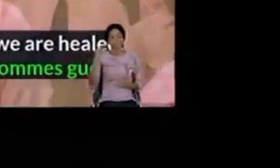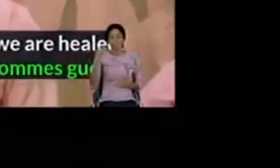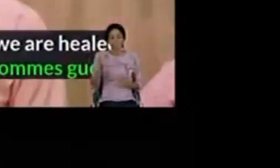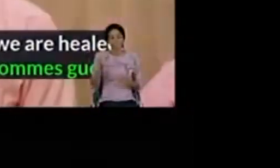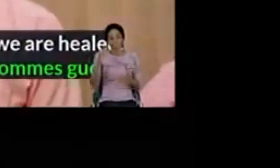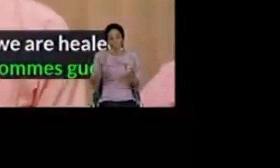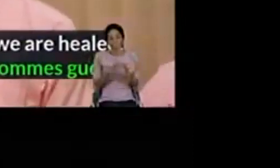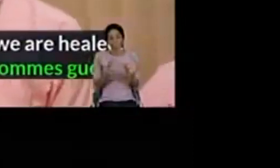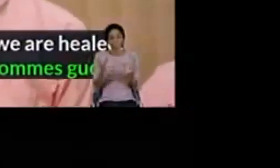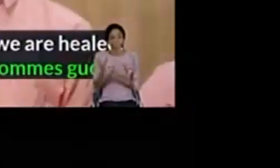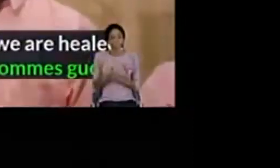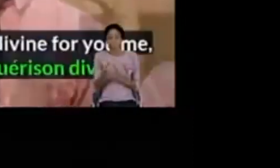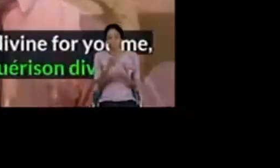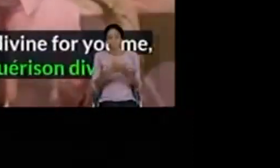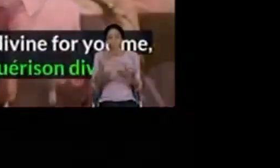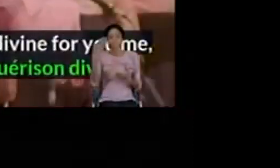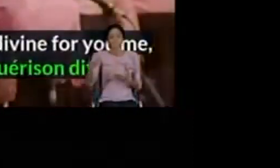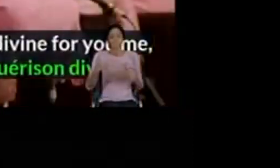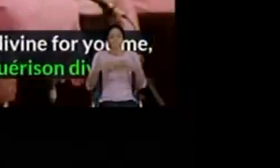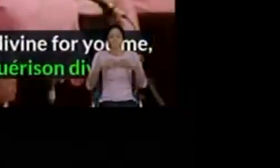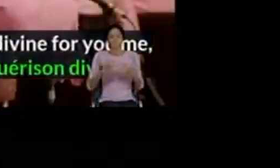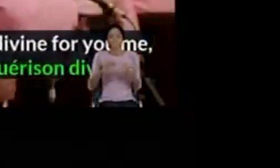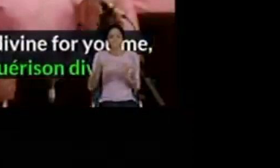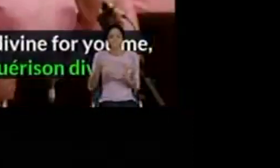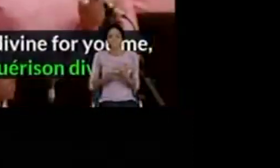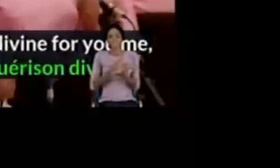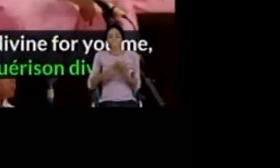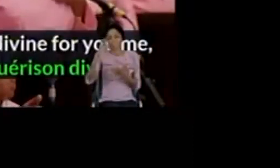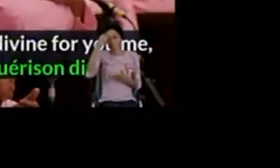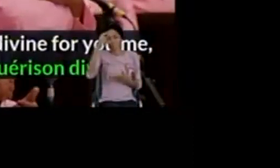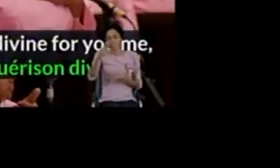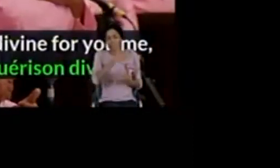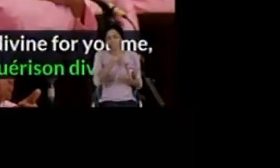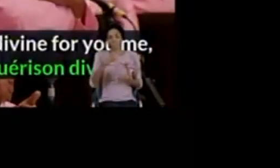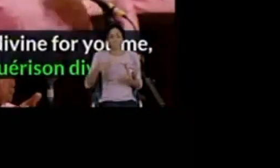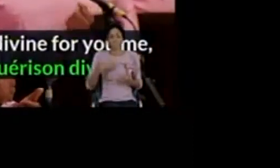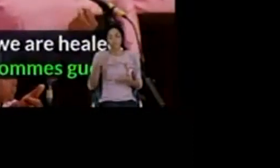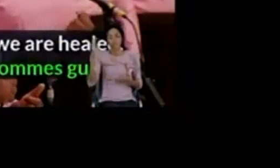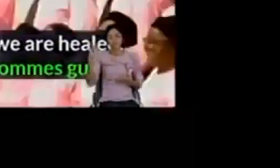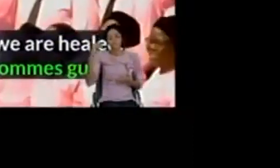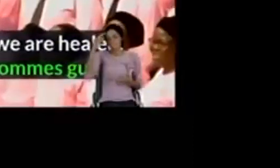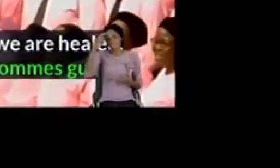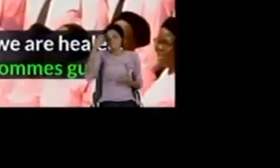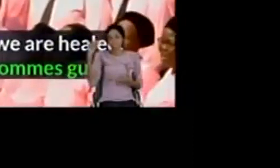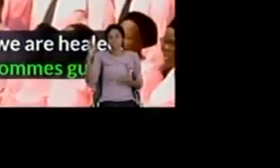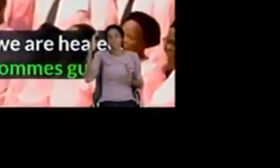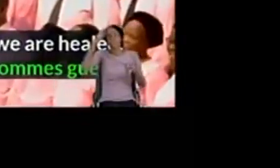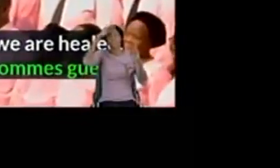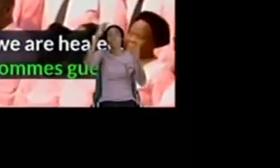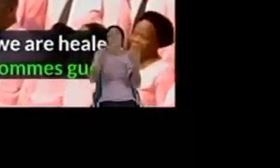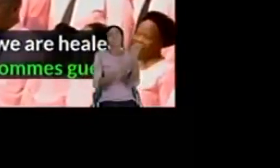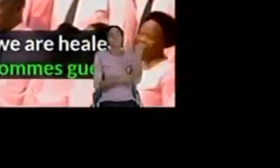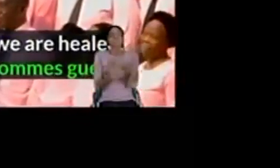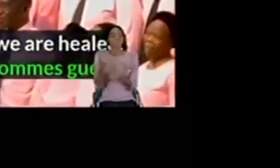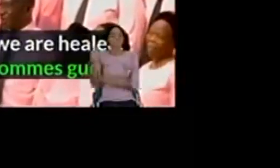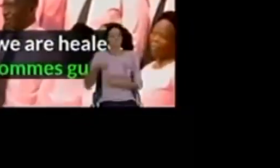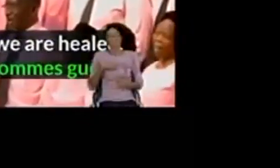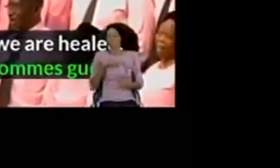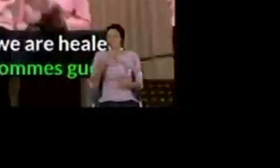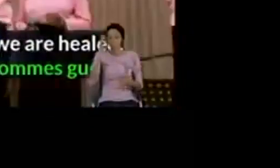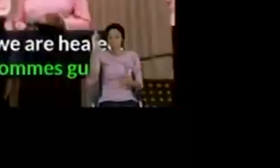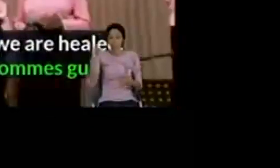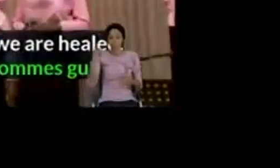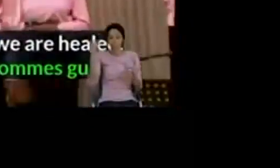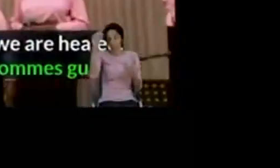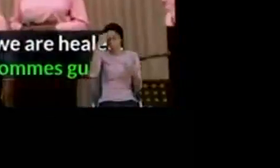healed. Jesus, Lord, what is healing divine for you and me? By the reason of His stripes, by